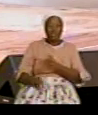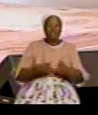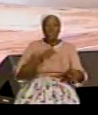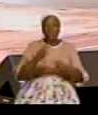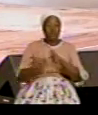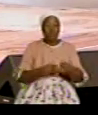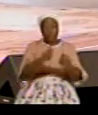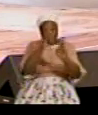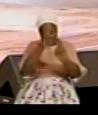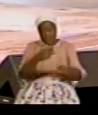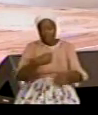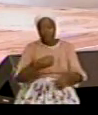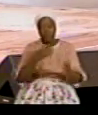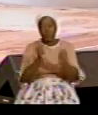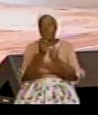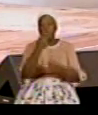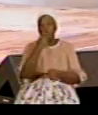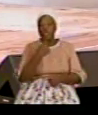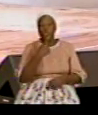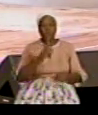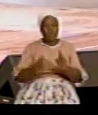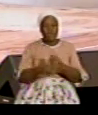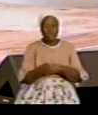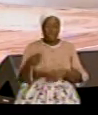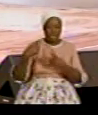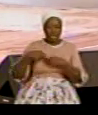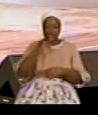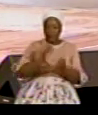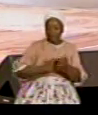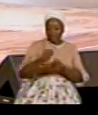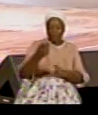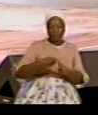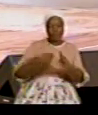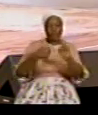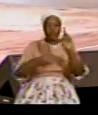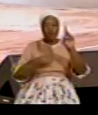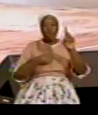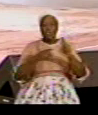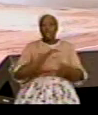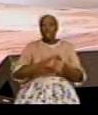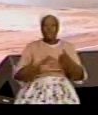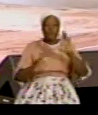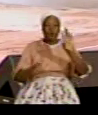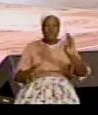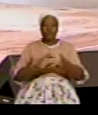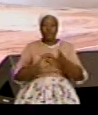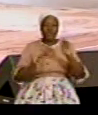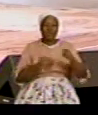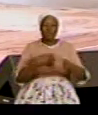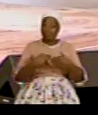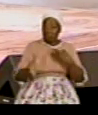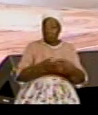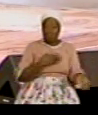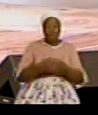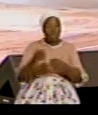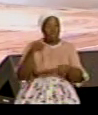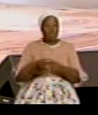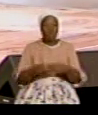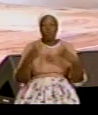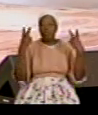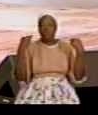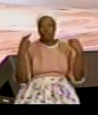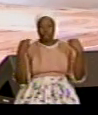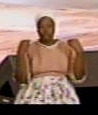their heart is far from me. Verse 7, it says in verse 7, howbeit in